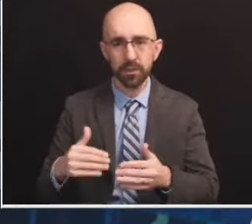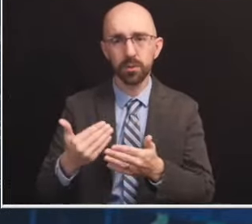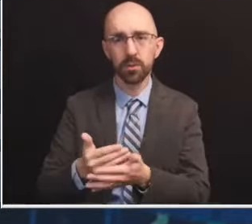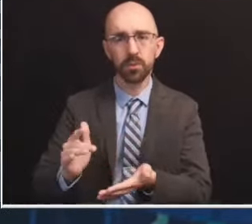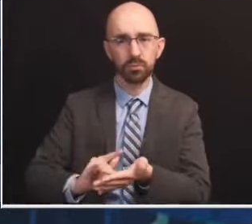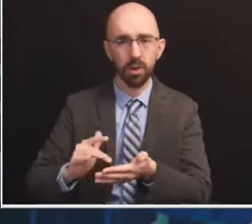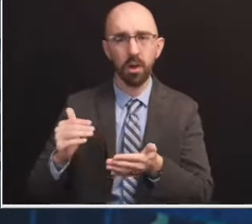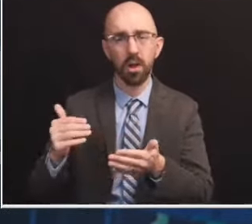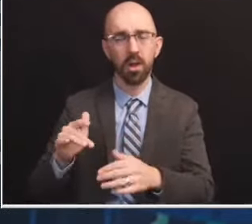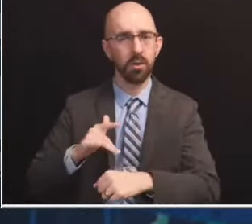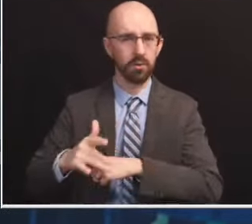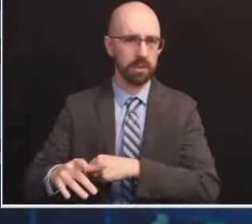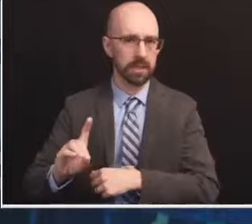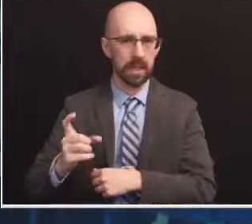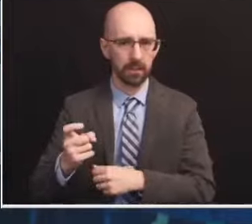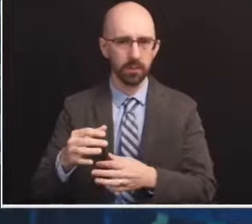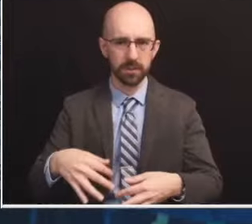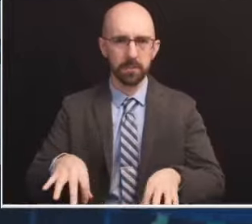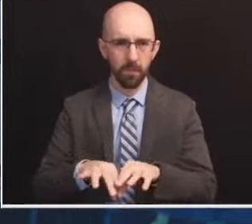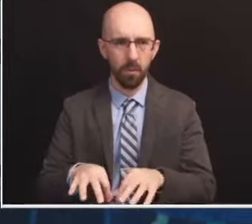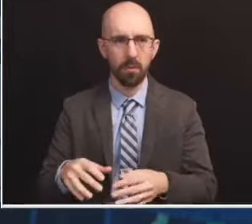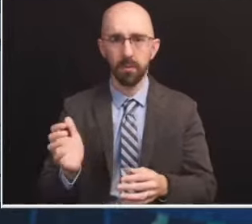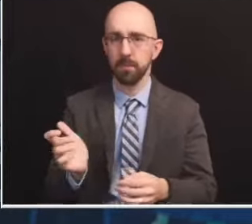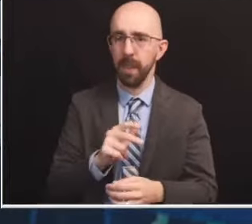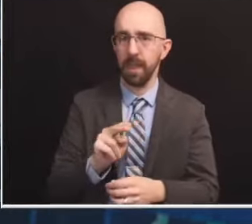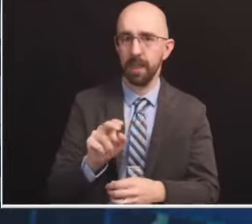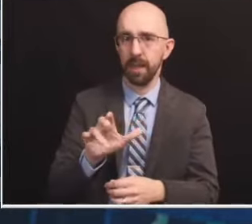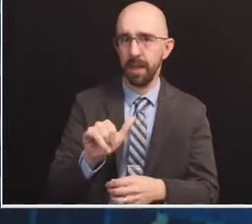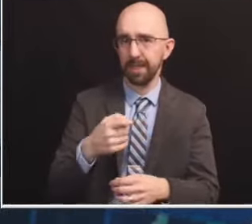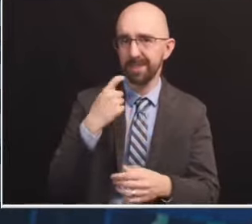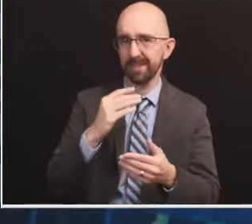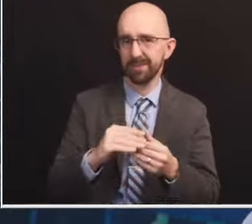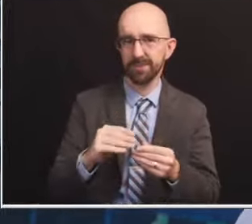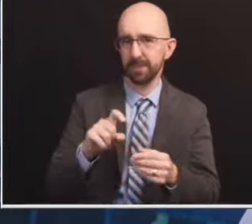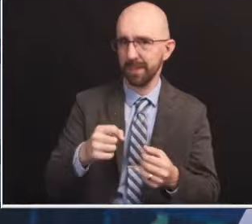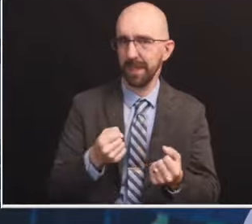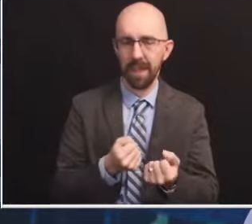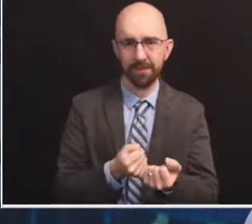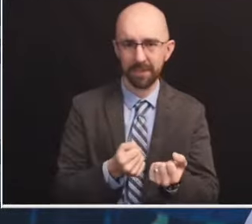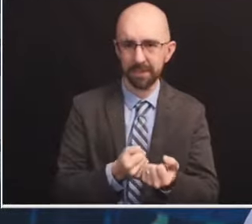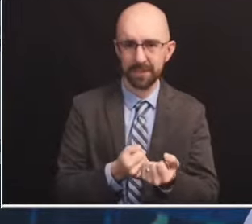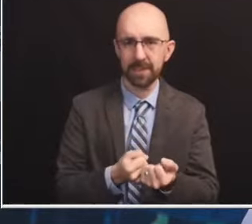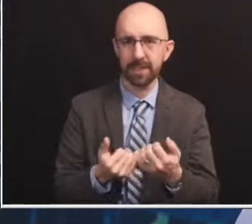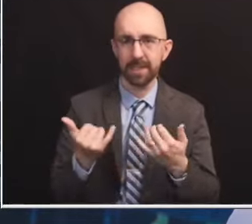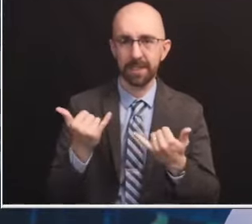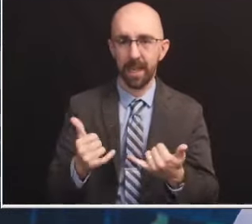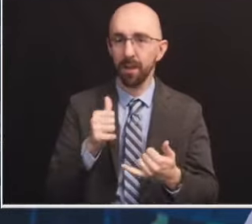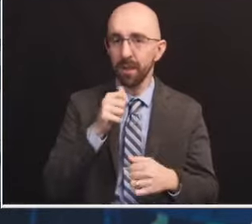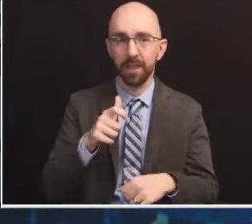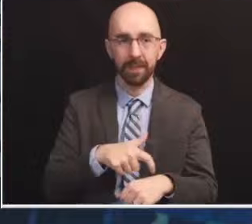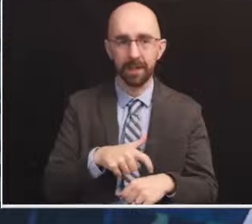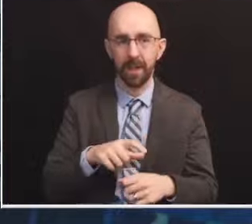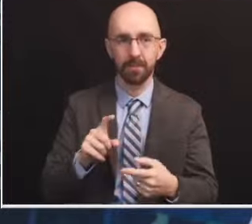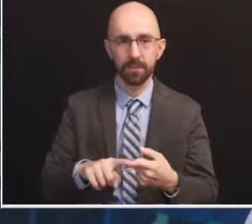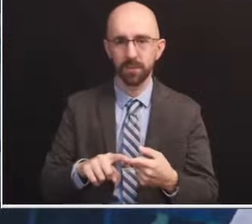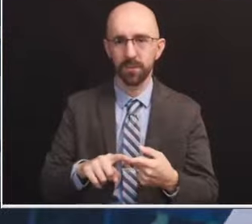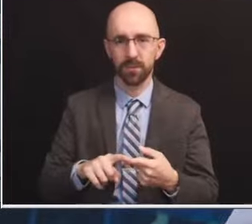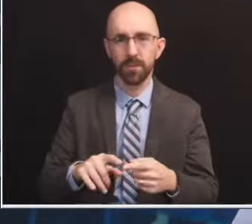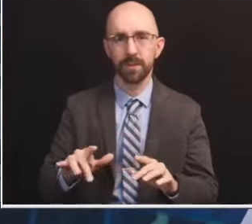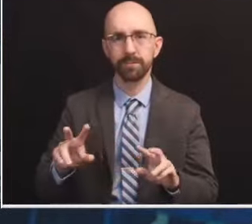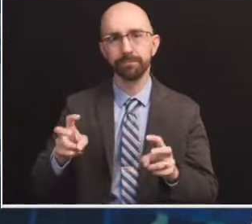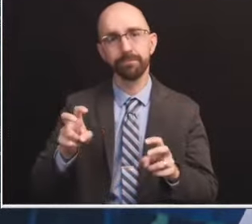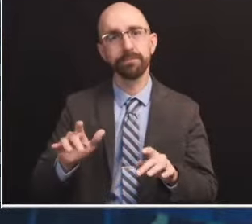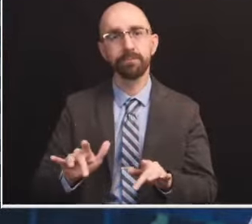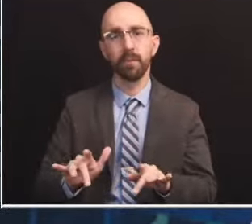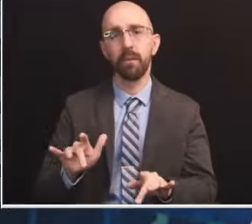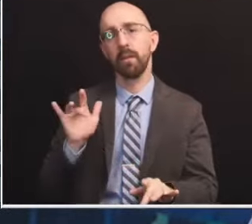important. Go back to what Nancy was saying. We need advocacy. Now's not the time to take our foot off the pedal. Right. And some of that's